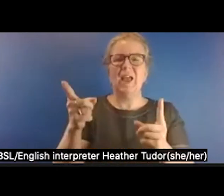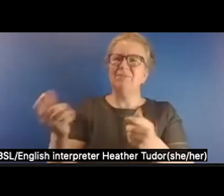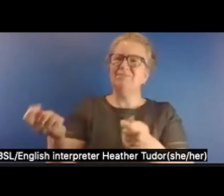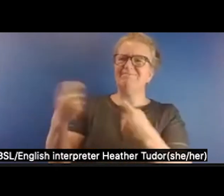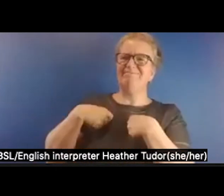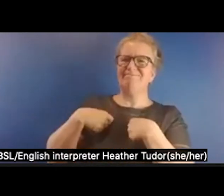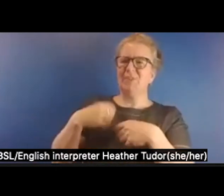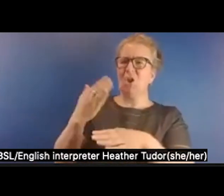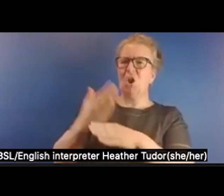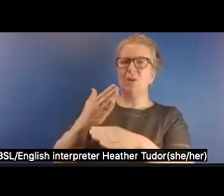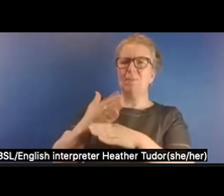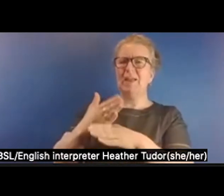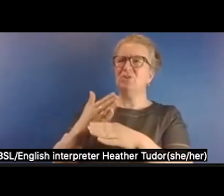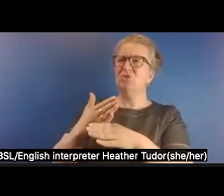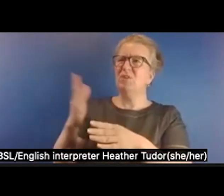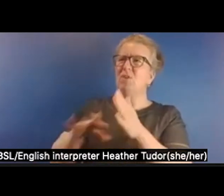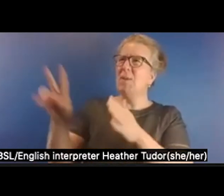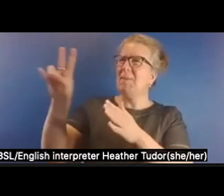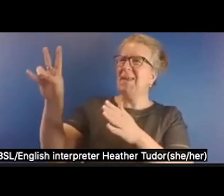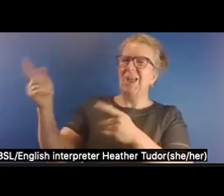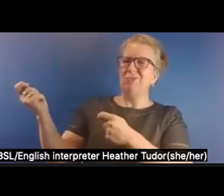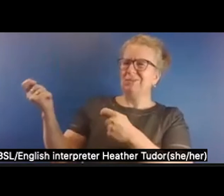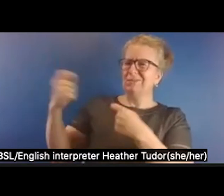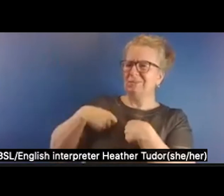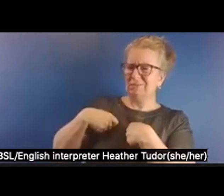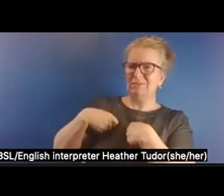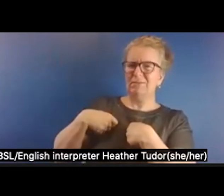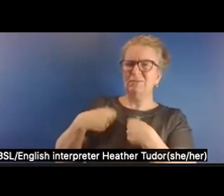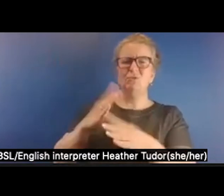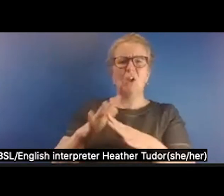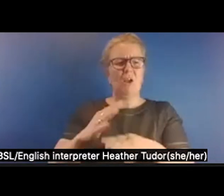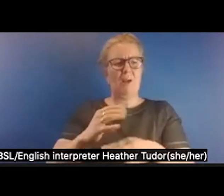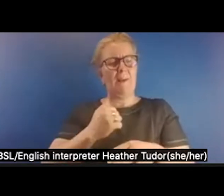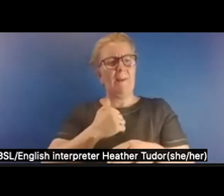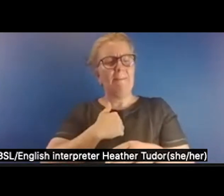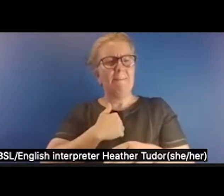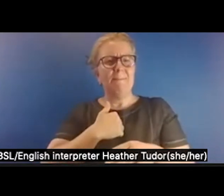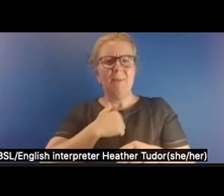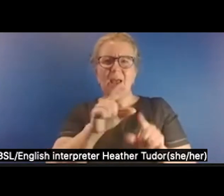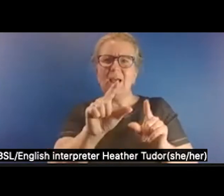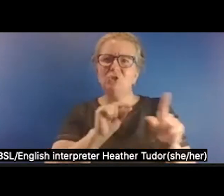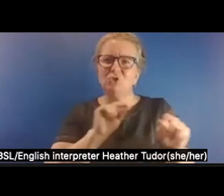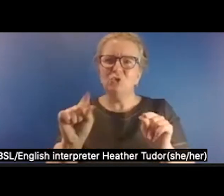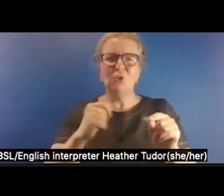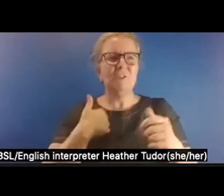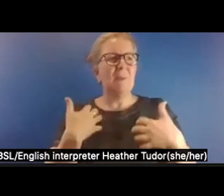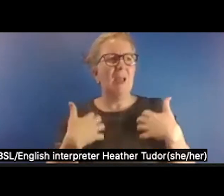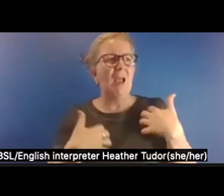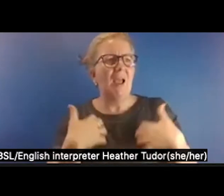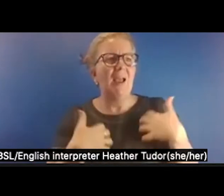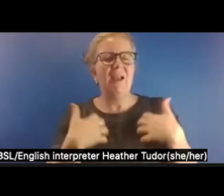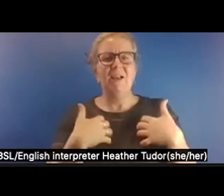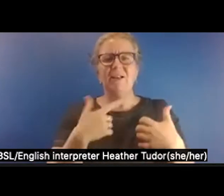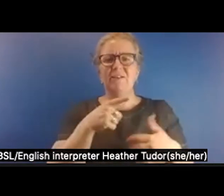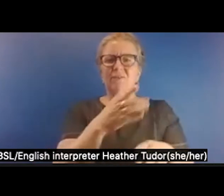not something which you choose, which is so, it feels